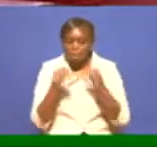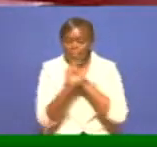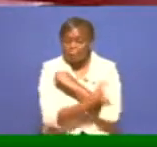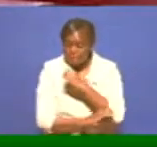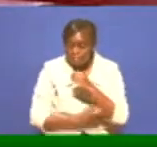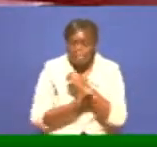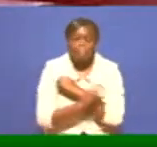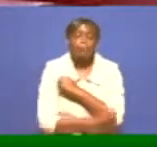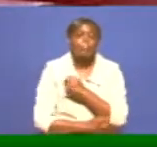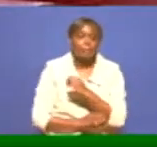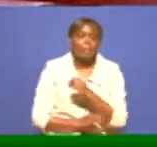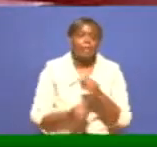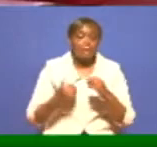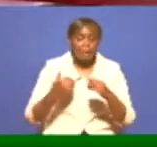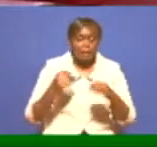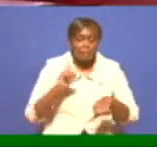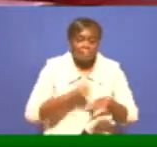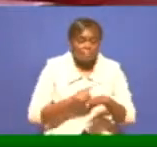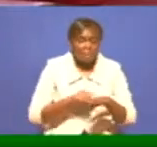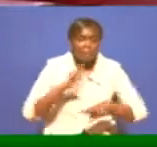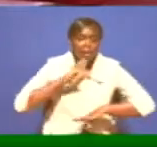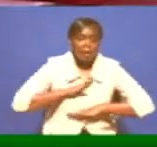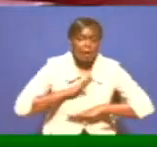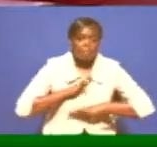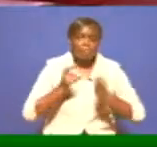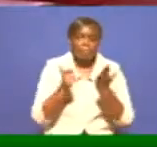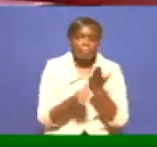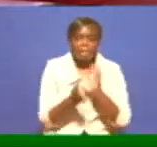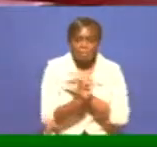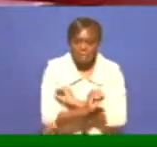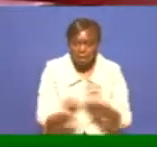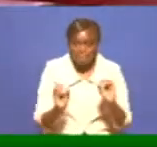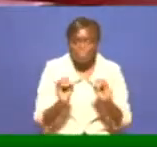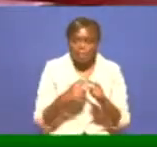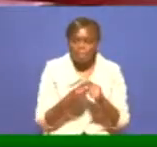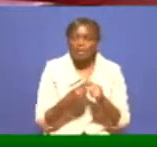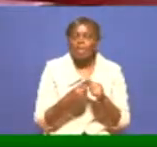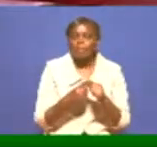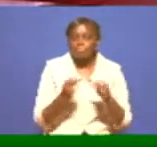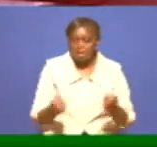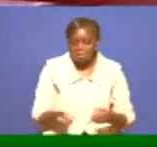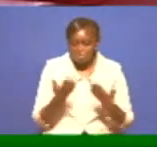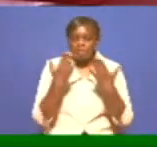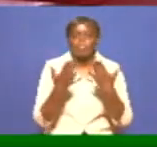don't have enough maize or we don't get enough food in this country, it's going to be very expensive